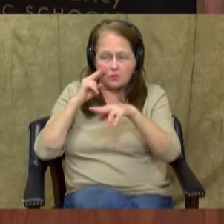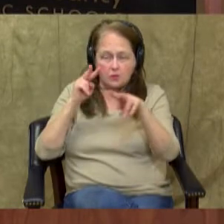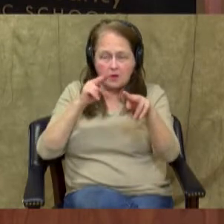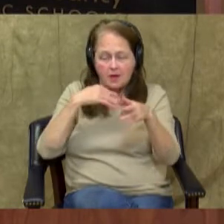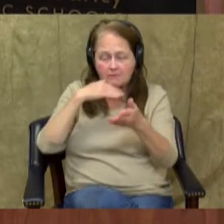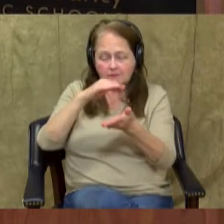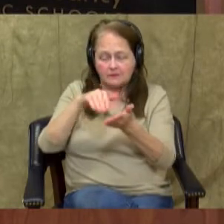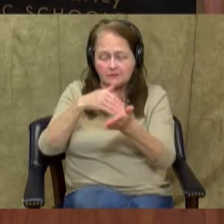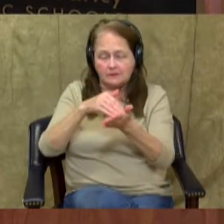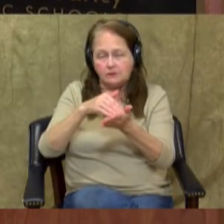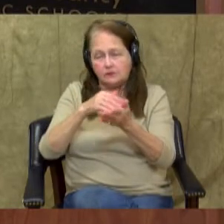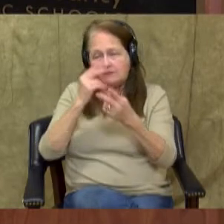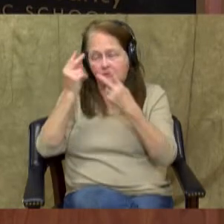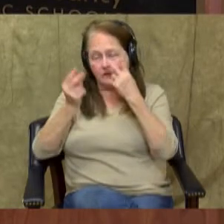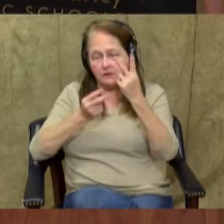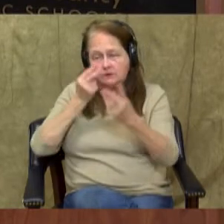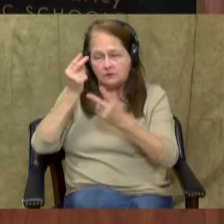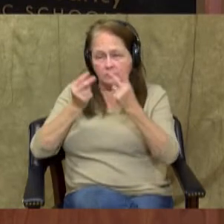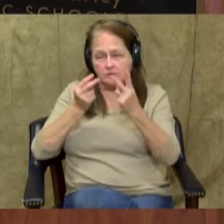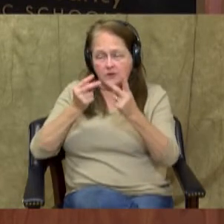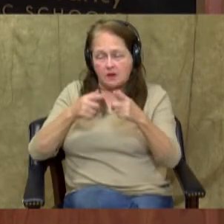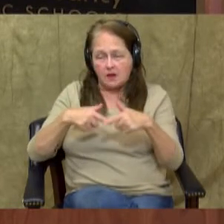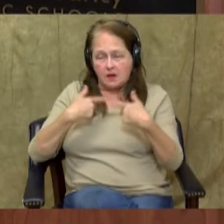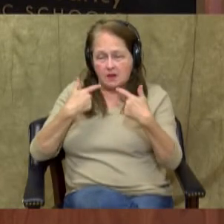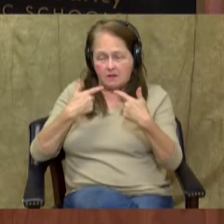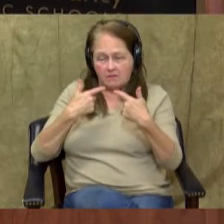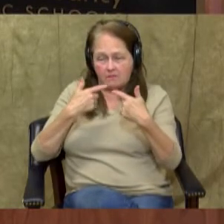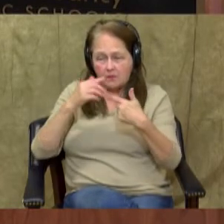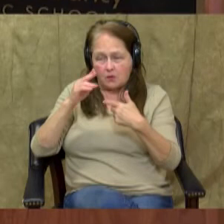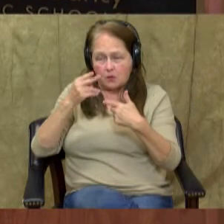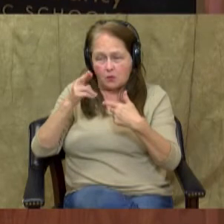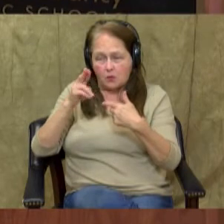daily interaction and commerce for people that live in urban areas.